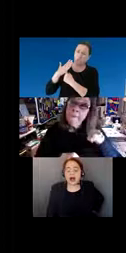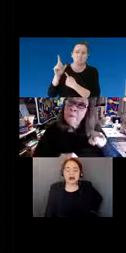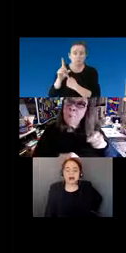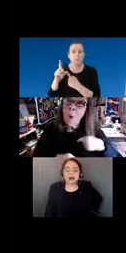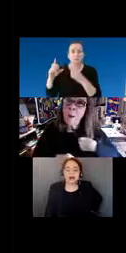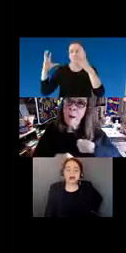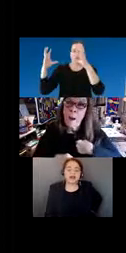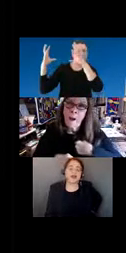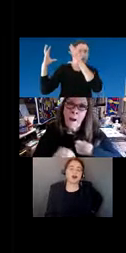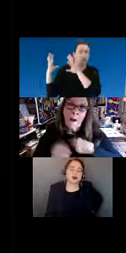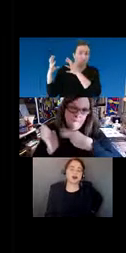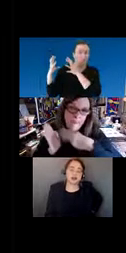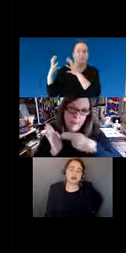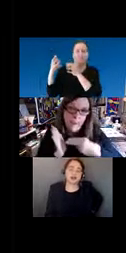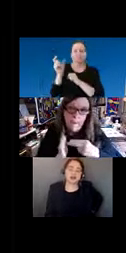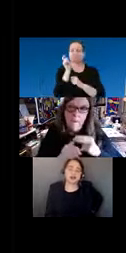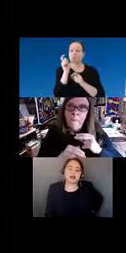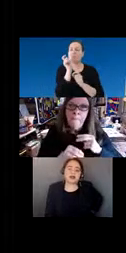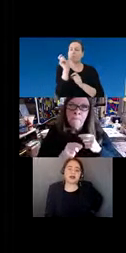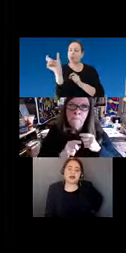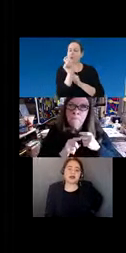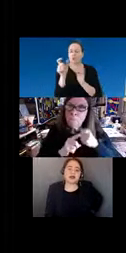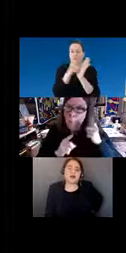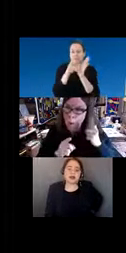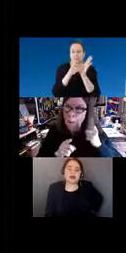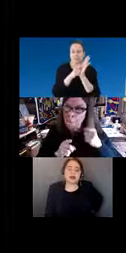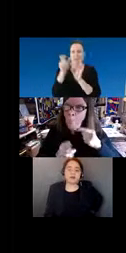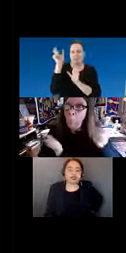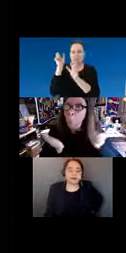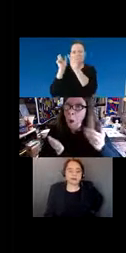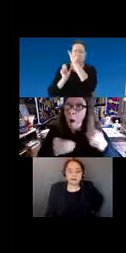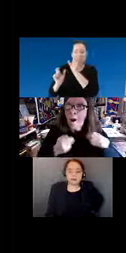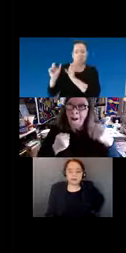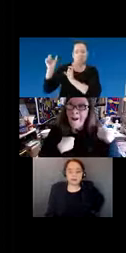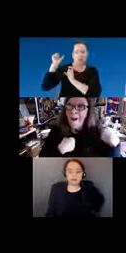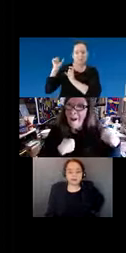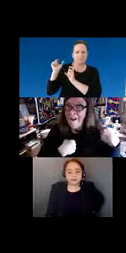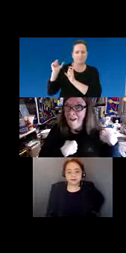to show literally the burden and the weight of oppression.